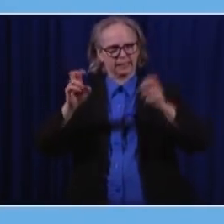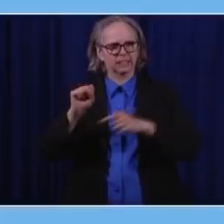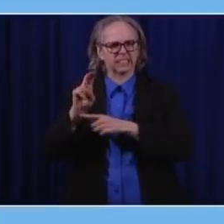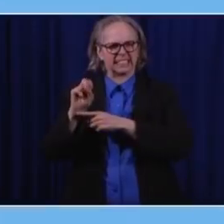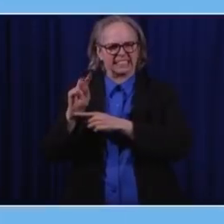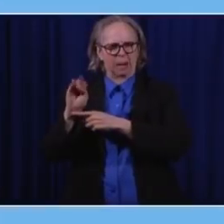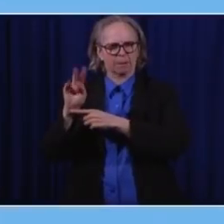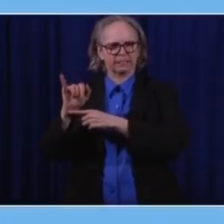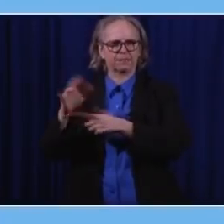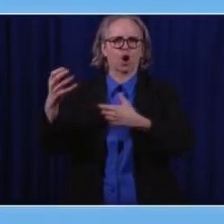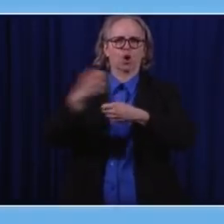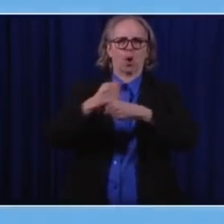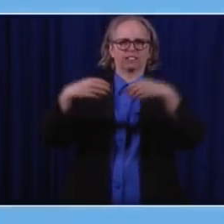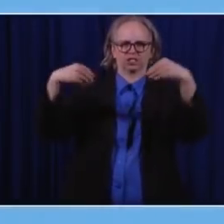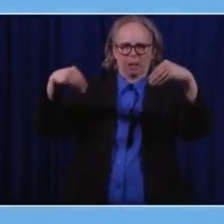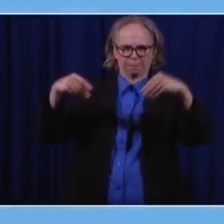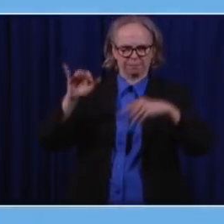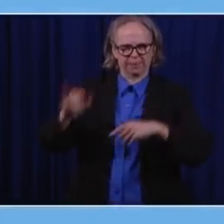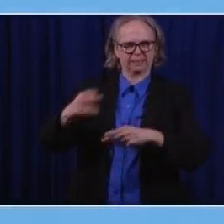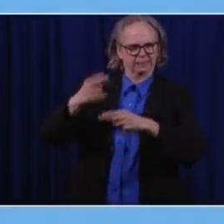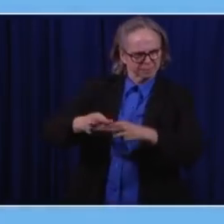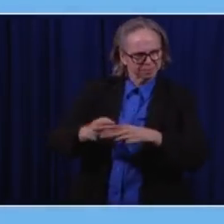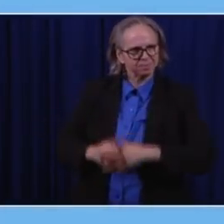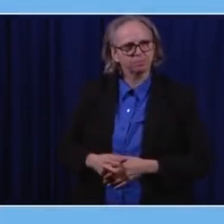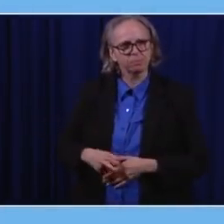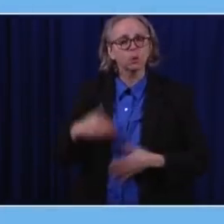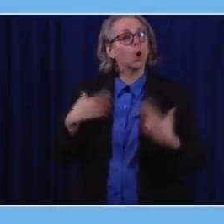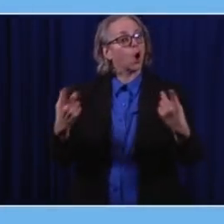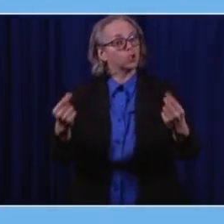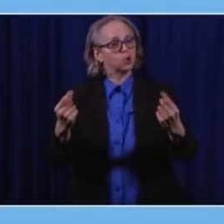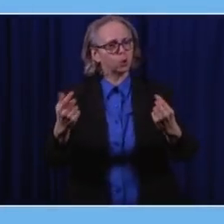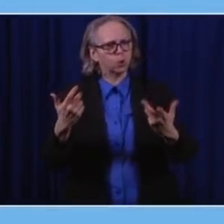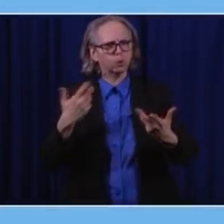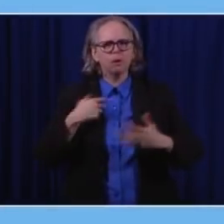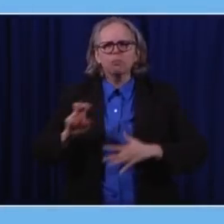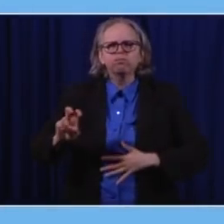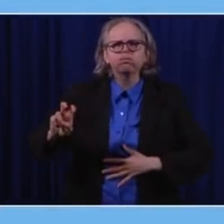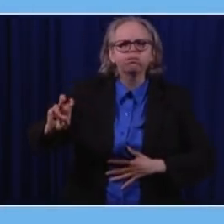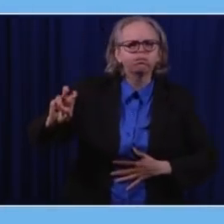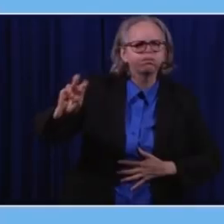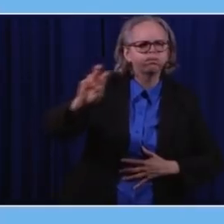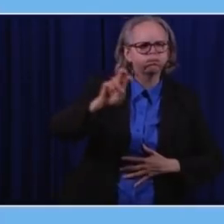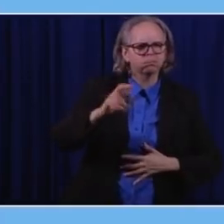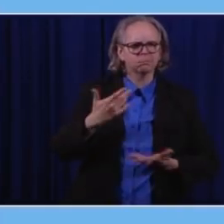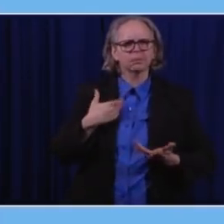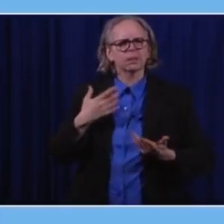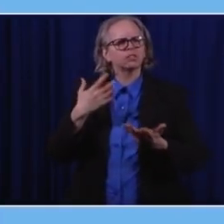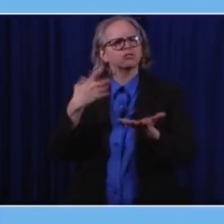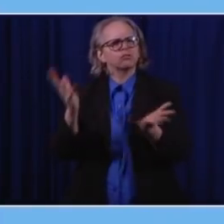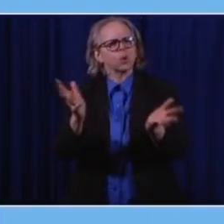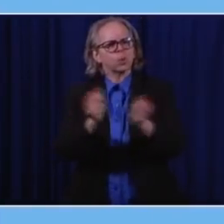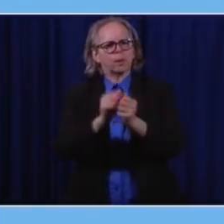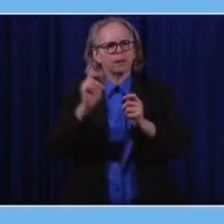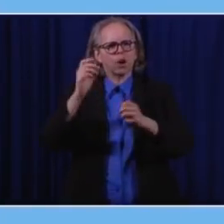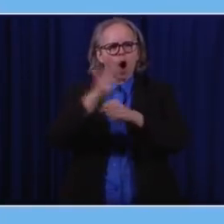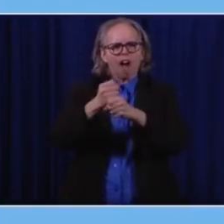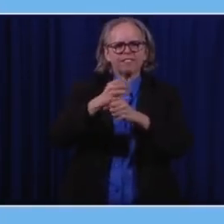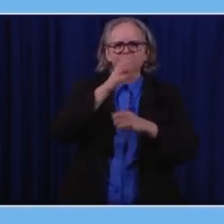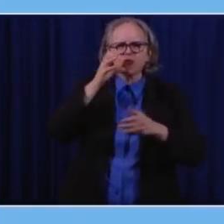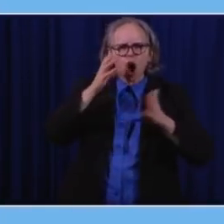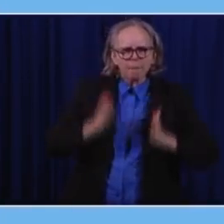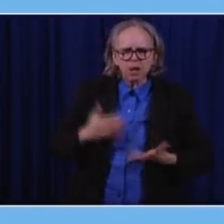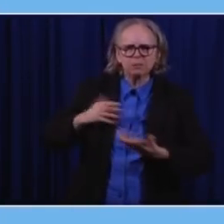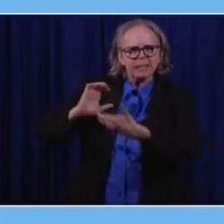I travel around making relationships with coffee farmers and educating coffee professionals. I'm also a